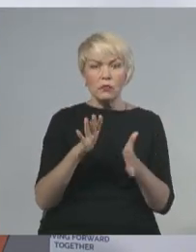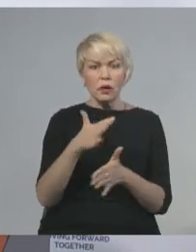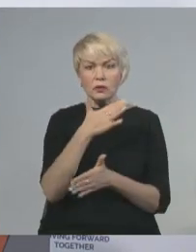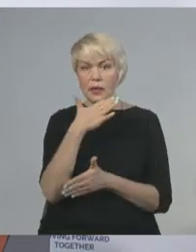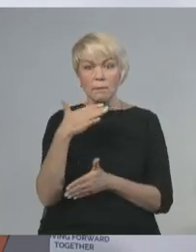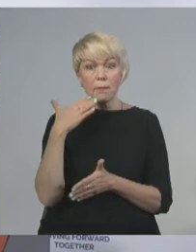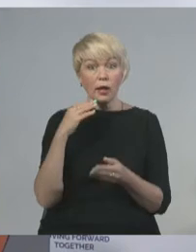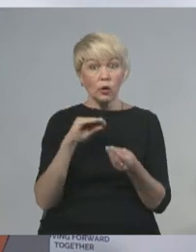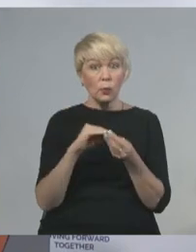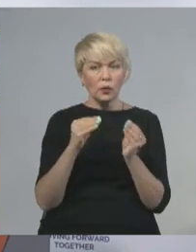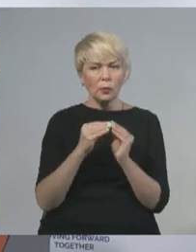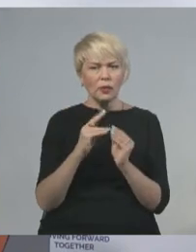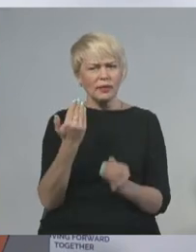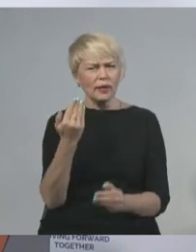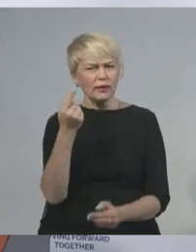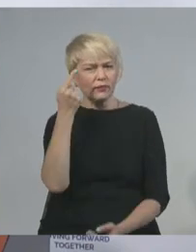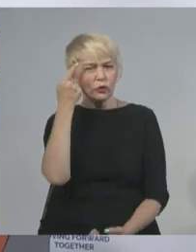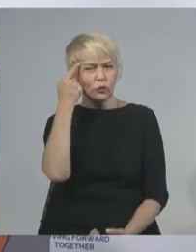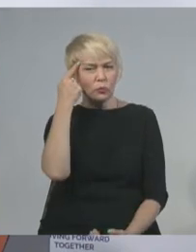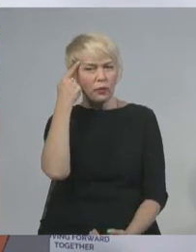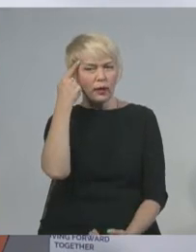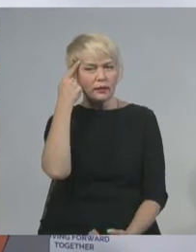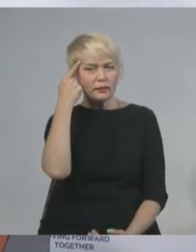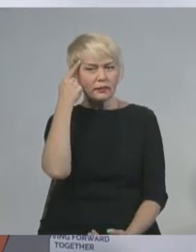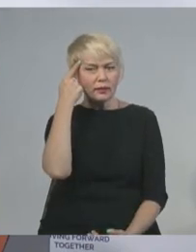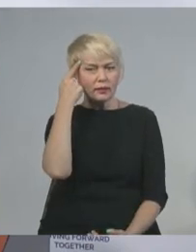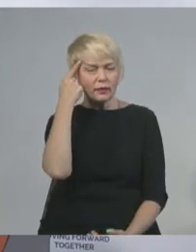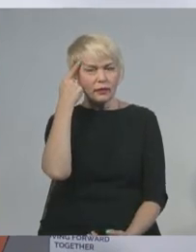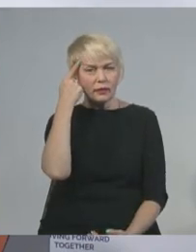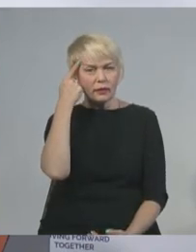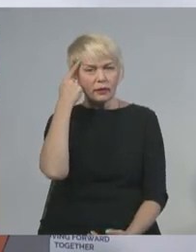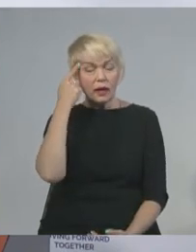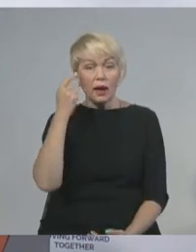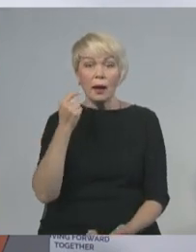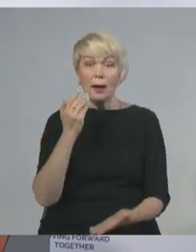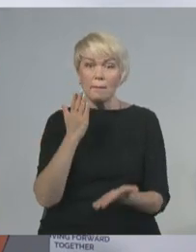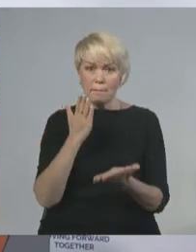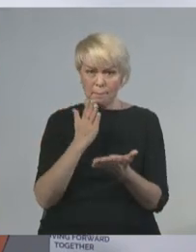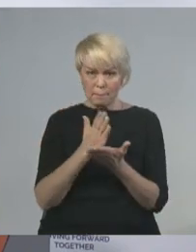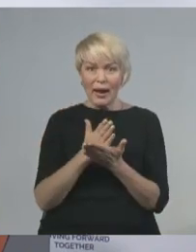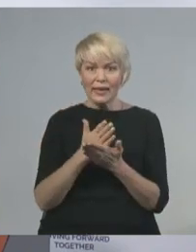to inform people and to provide true information